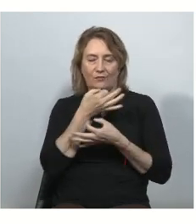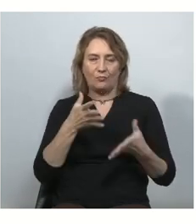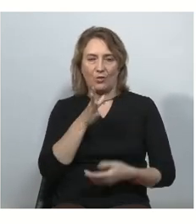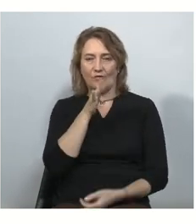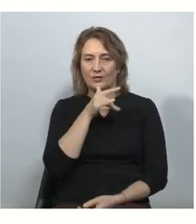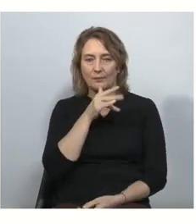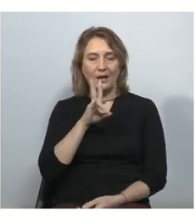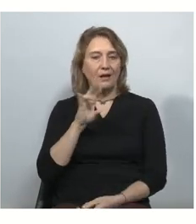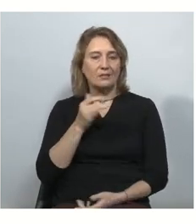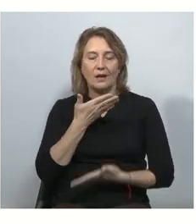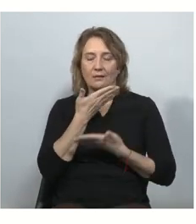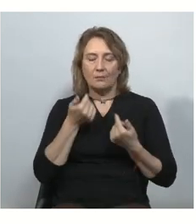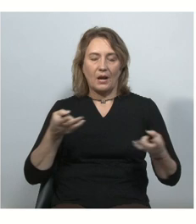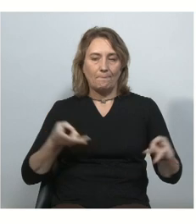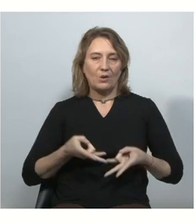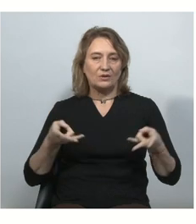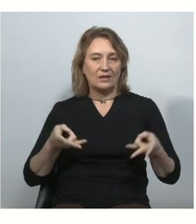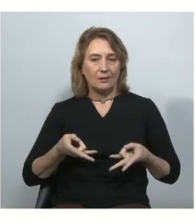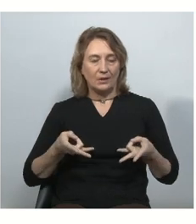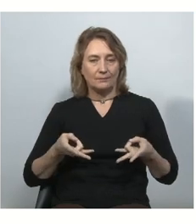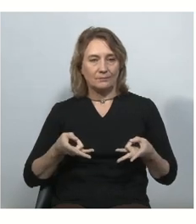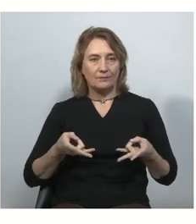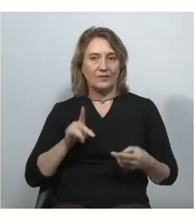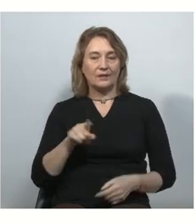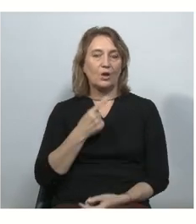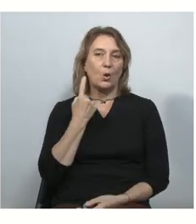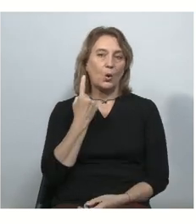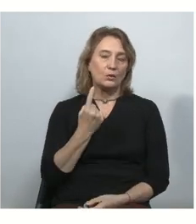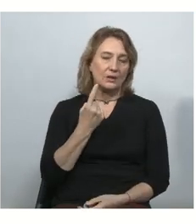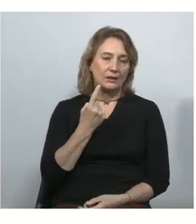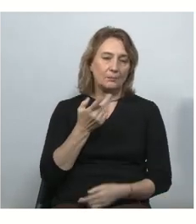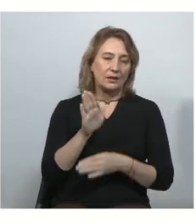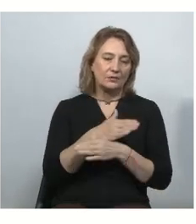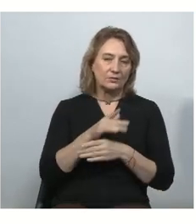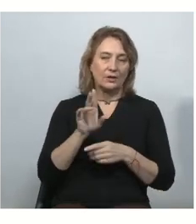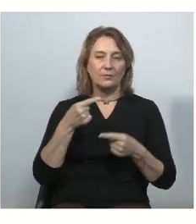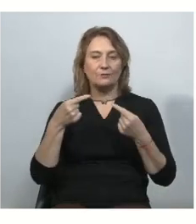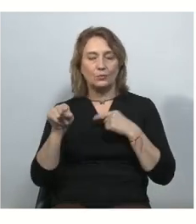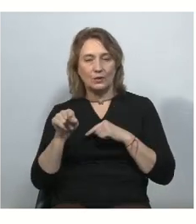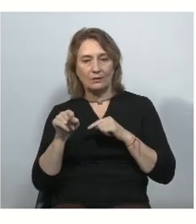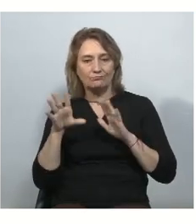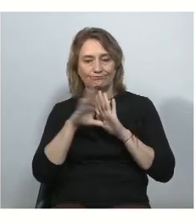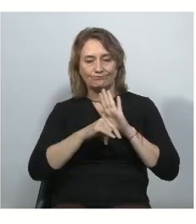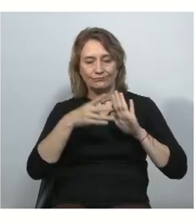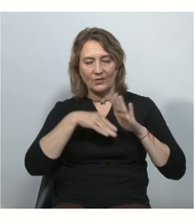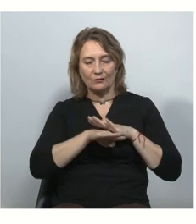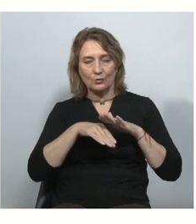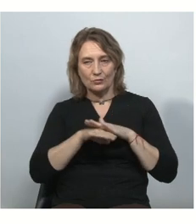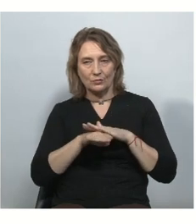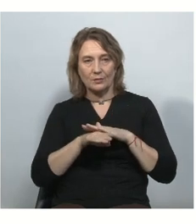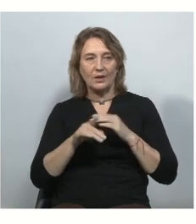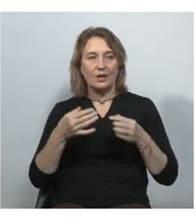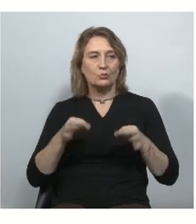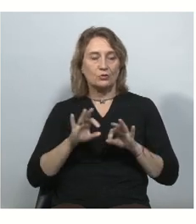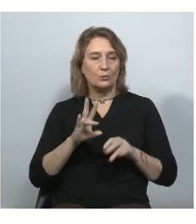materials on this online course are available daily, every day,